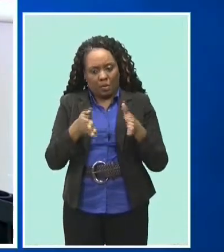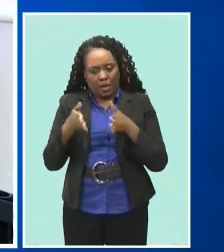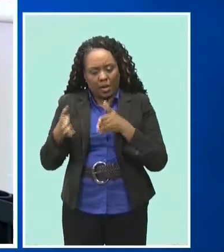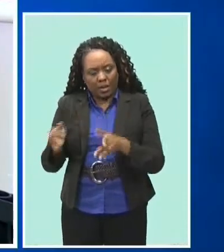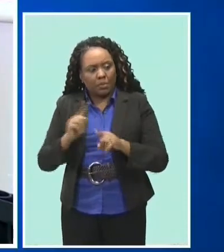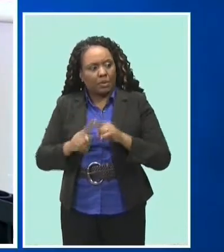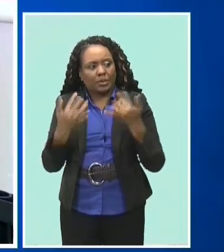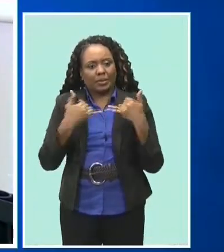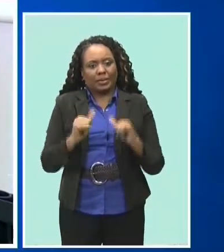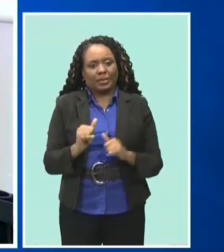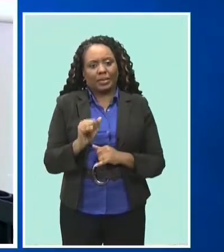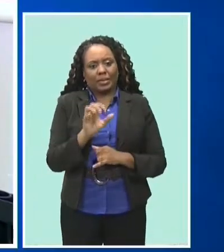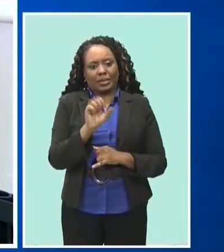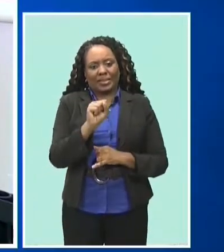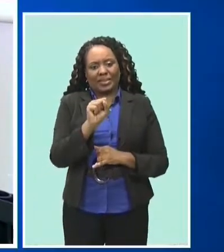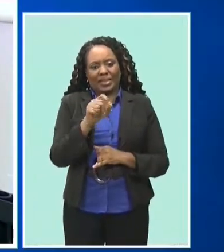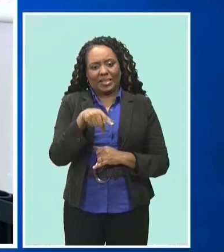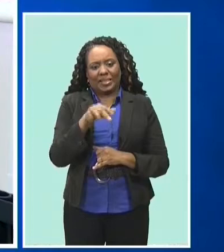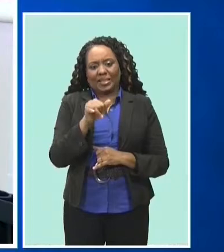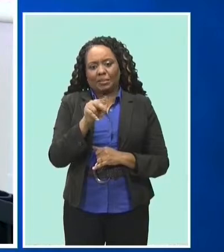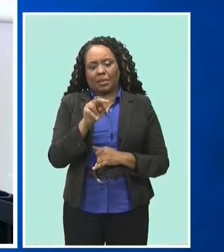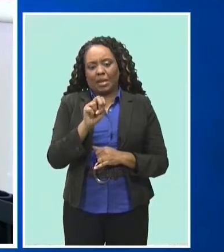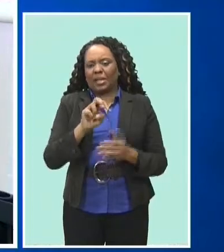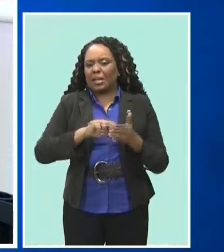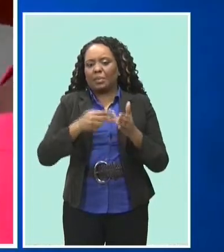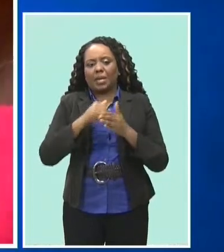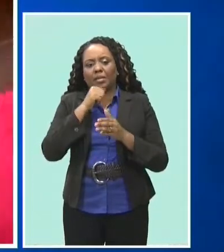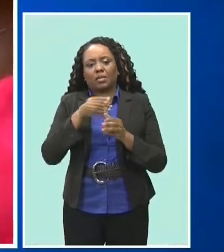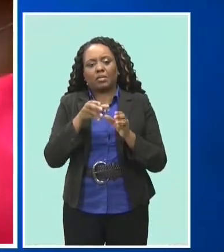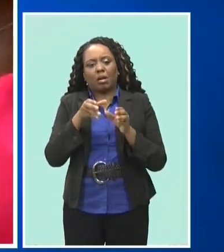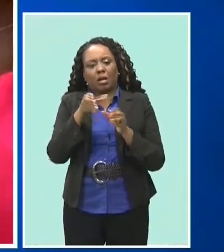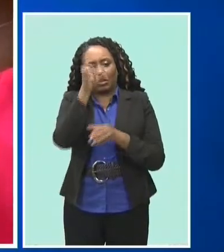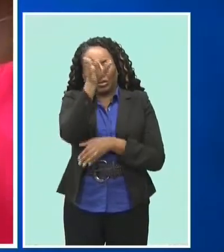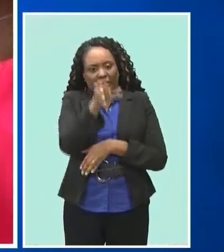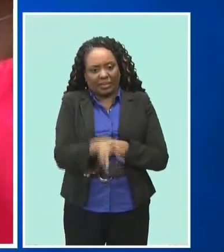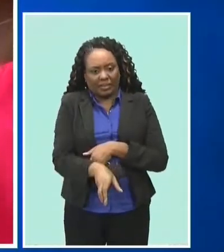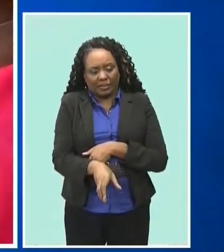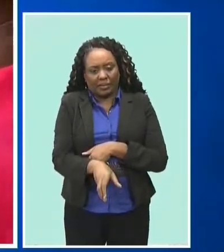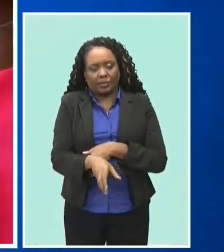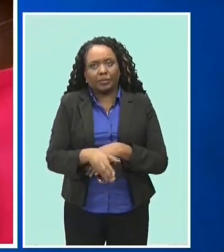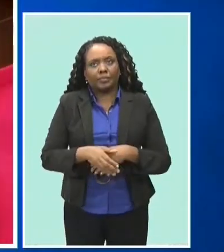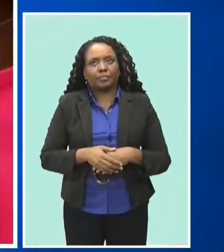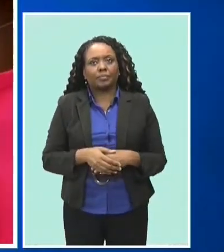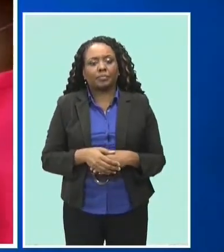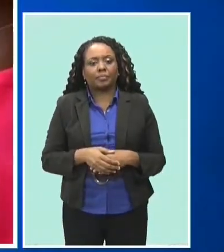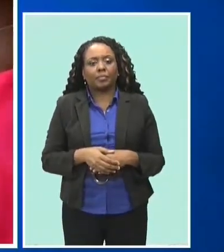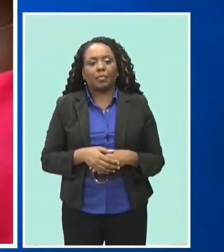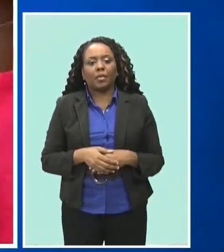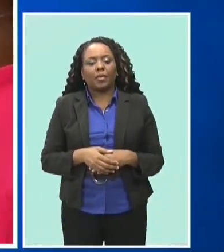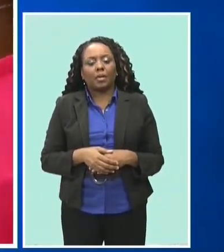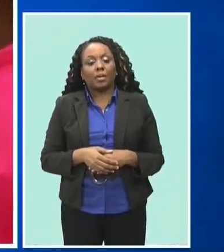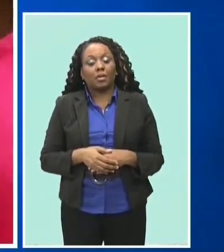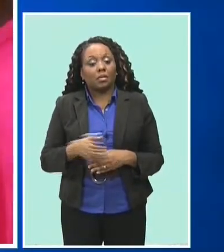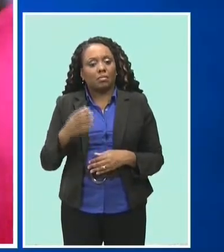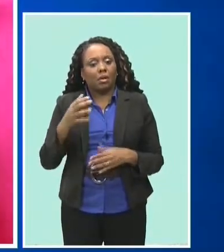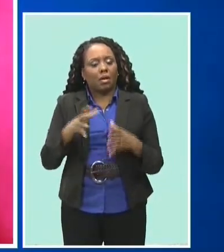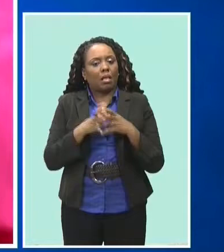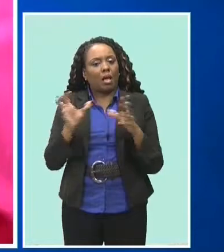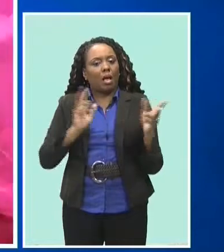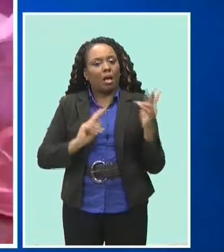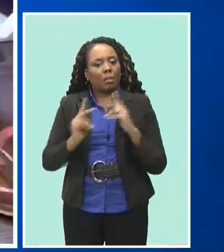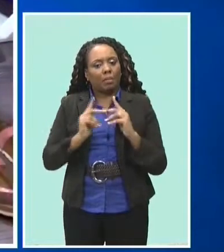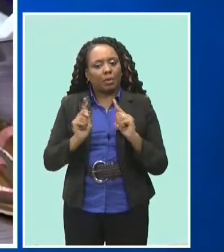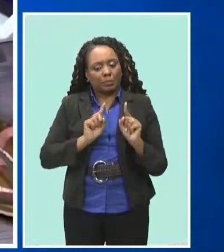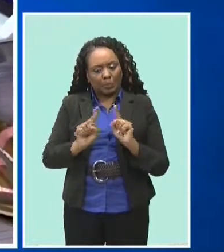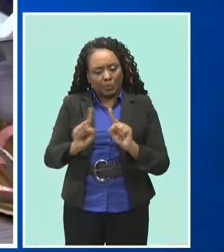spinal deformities, and I deal with both of them. While she is seeing more cases of scoliosis, especially in